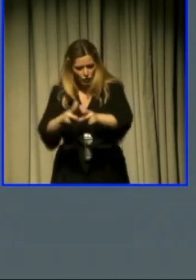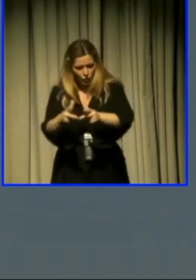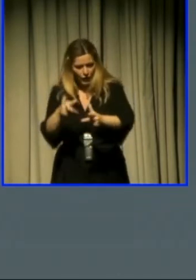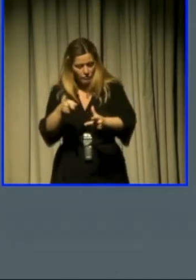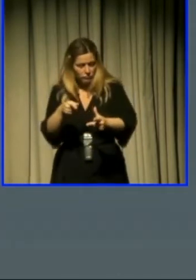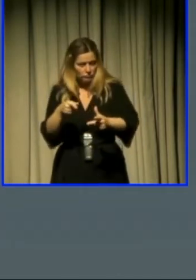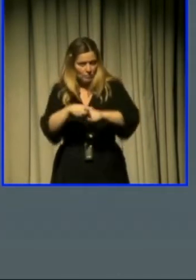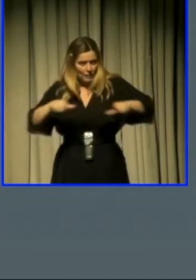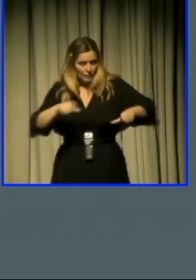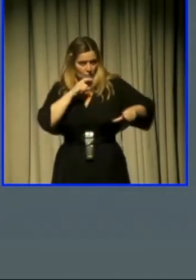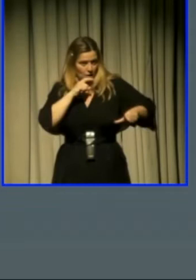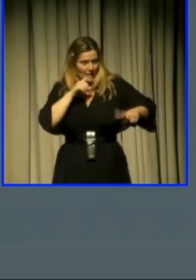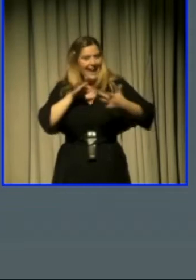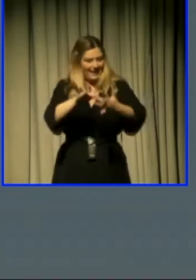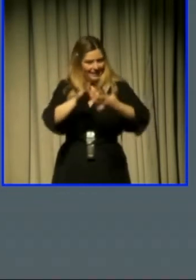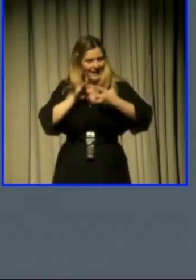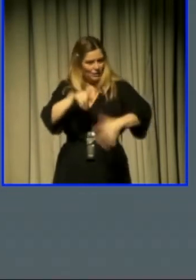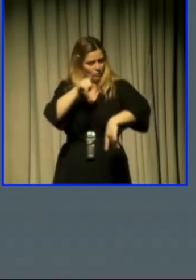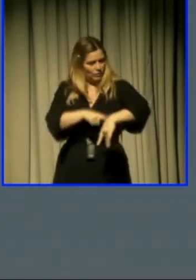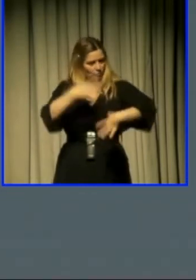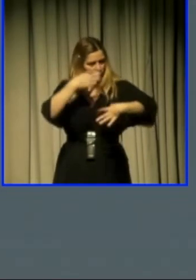more seamless as well.